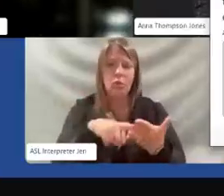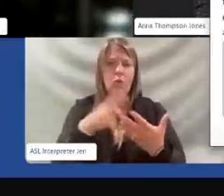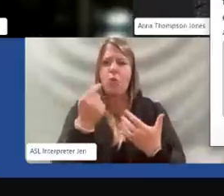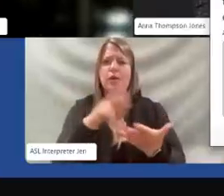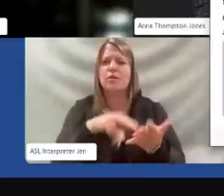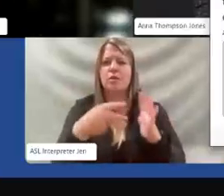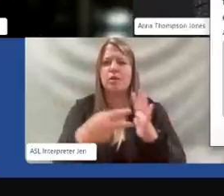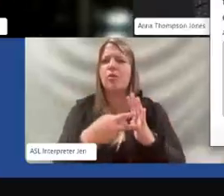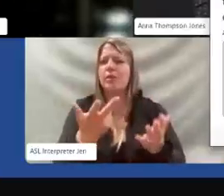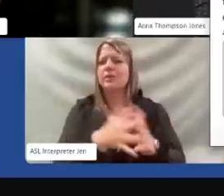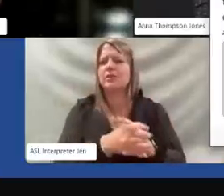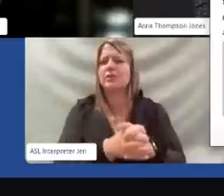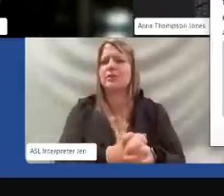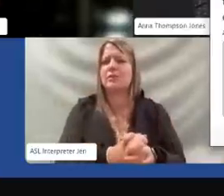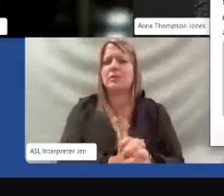the purpose of that?